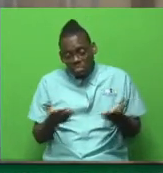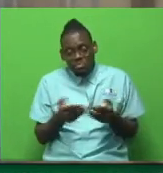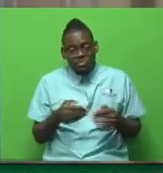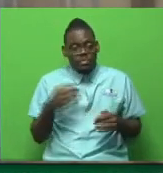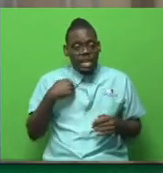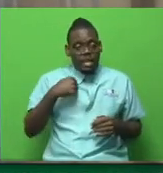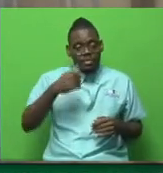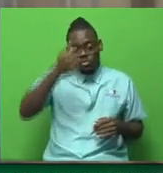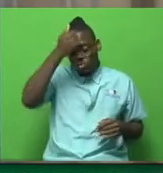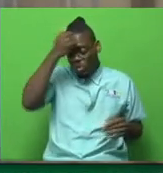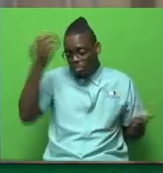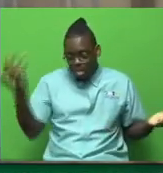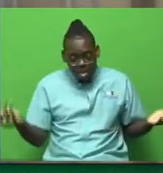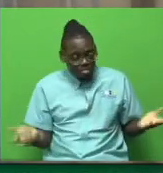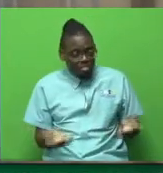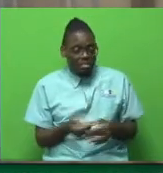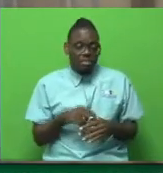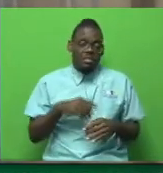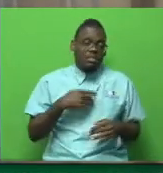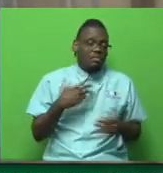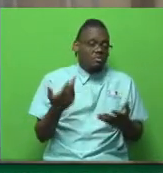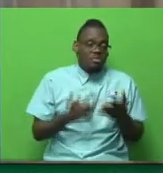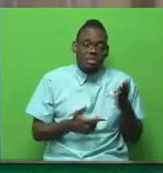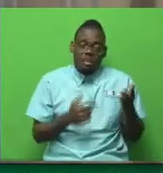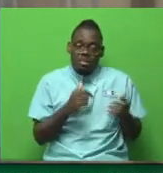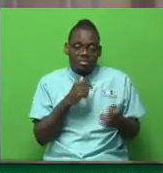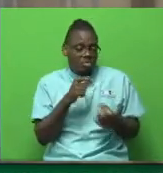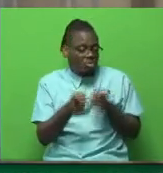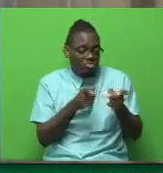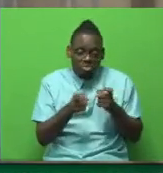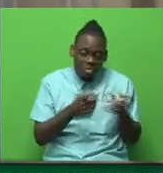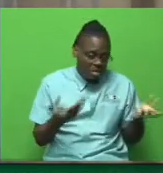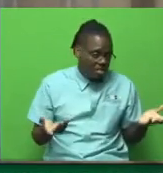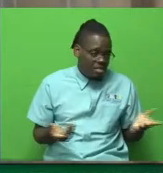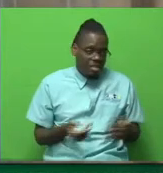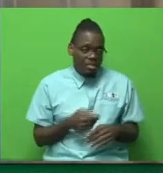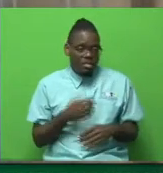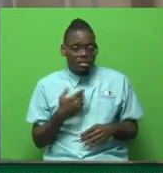extracted from the treasury Madam speaker